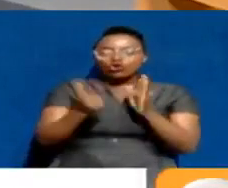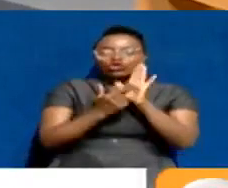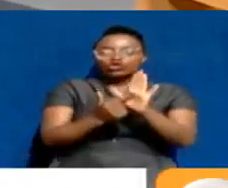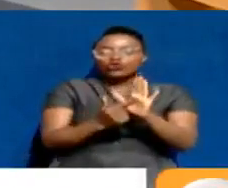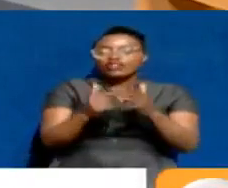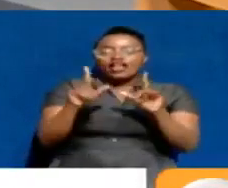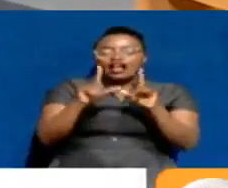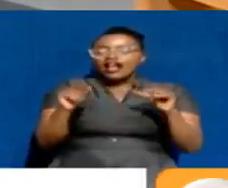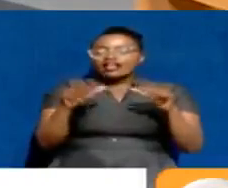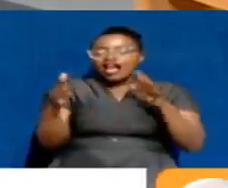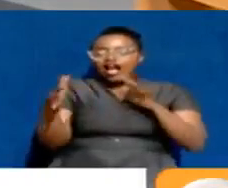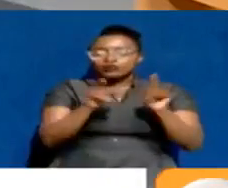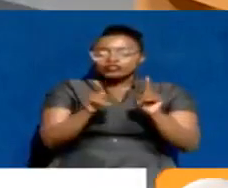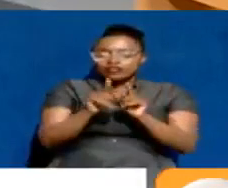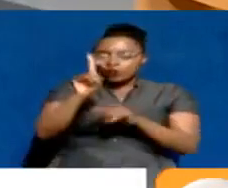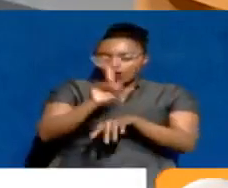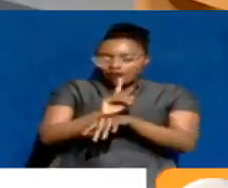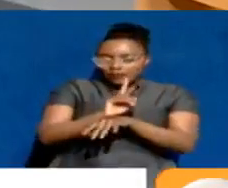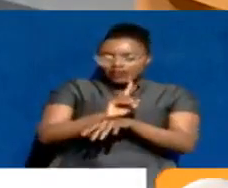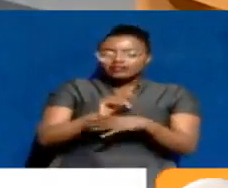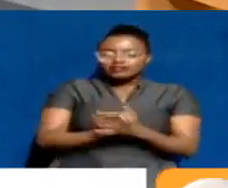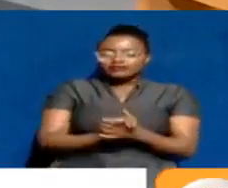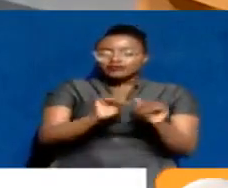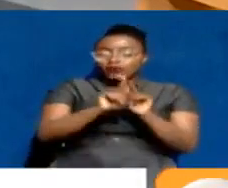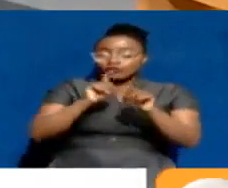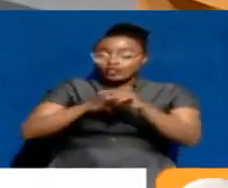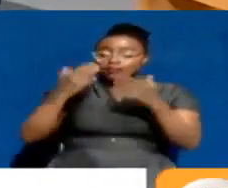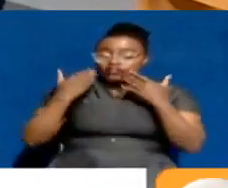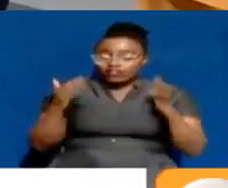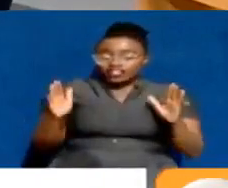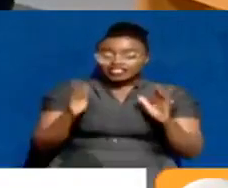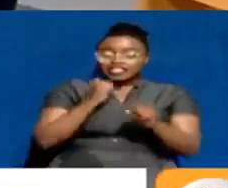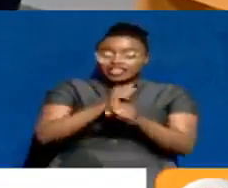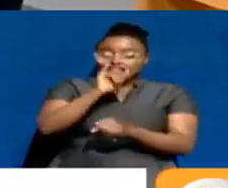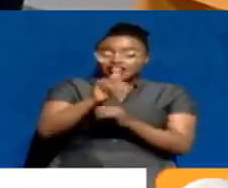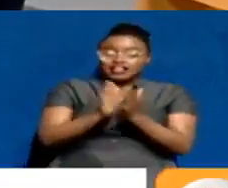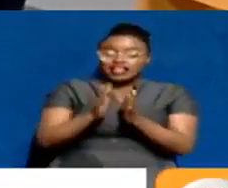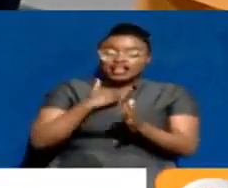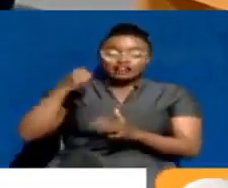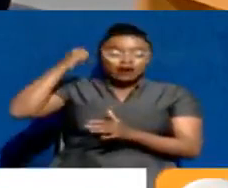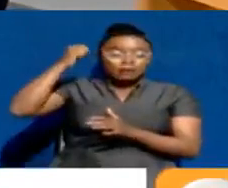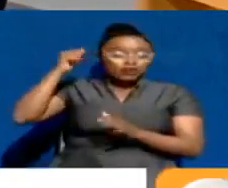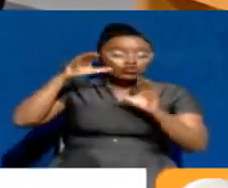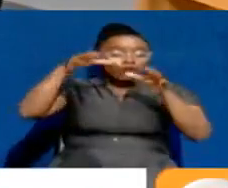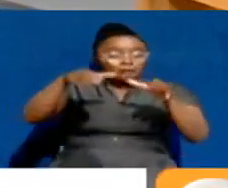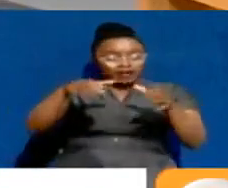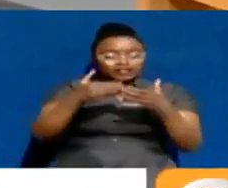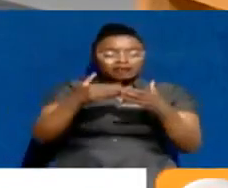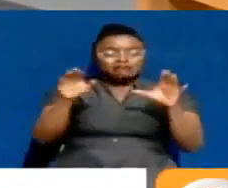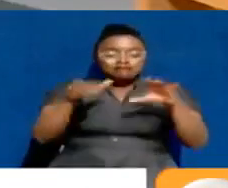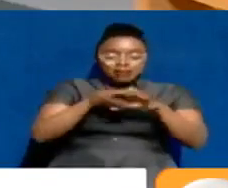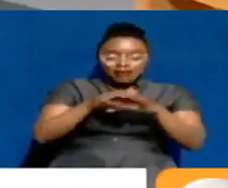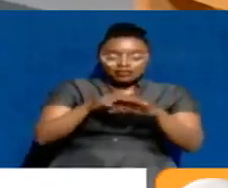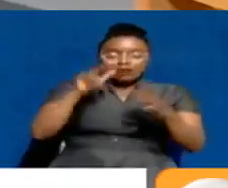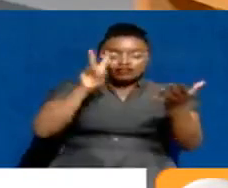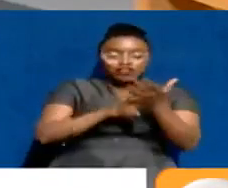you what that looks like in just a minute. And then once they have done that, then there is a party membership verification